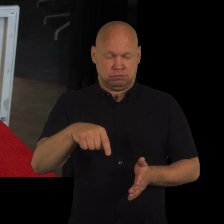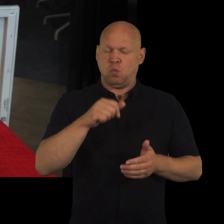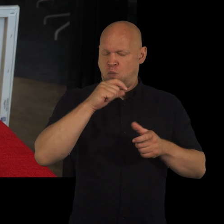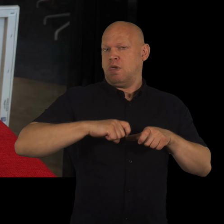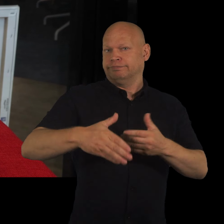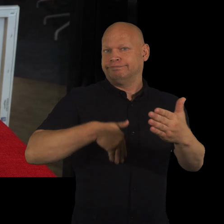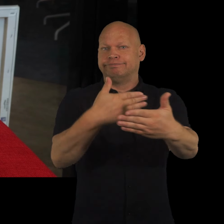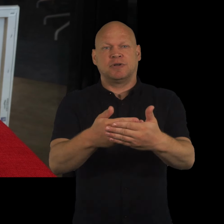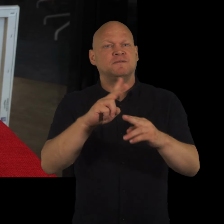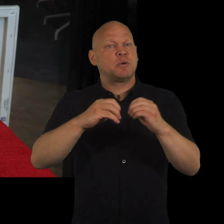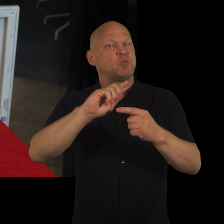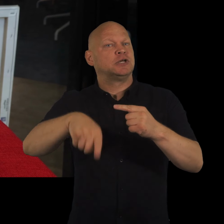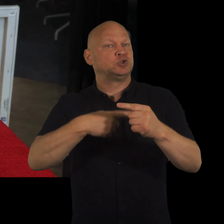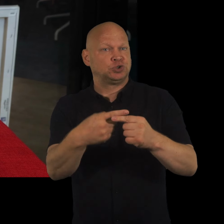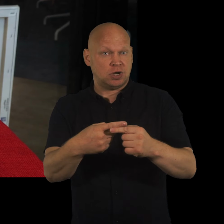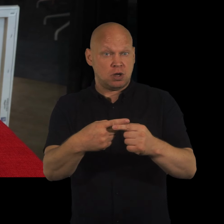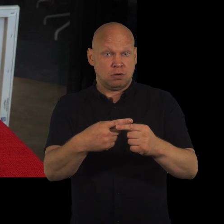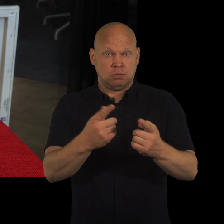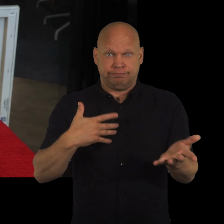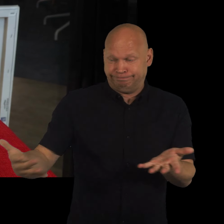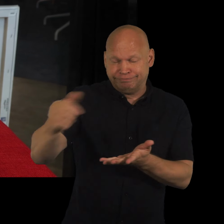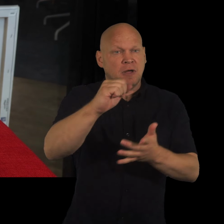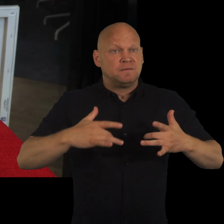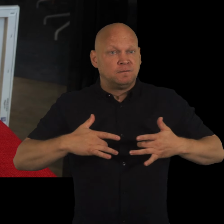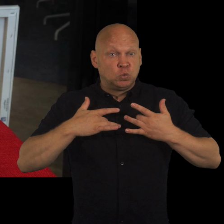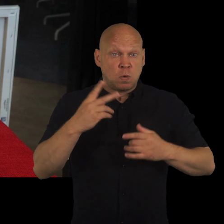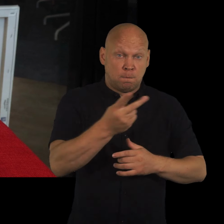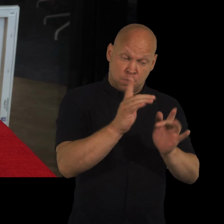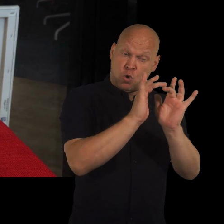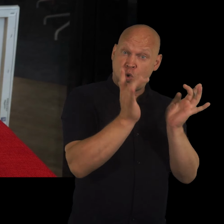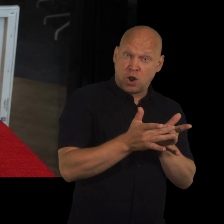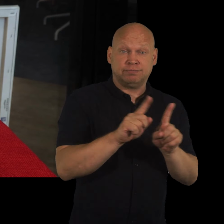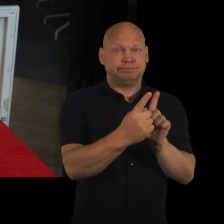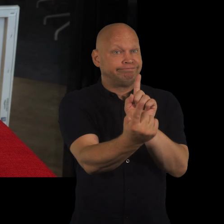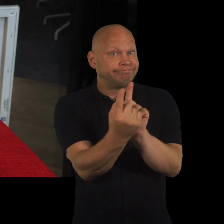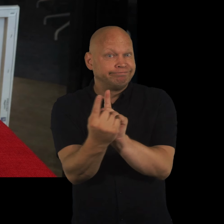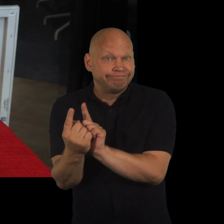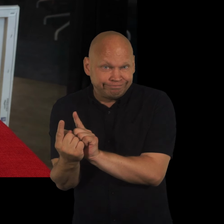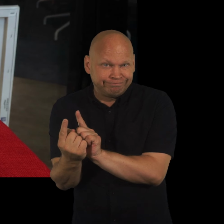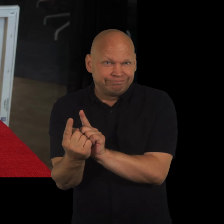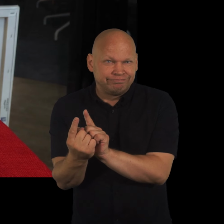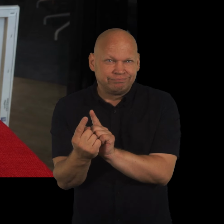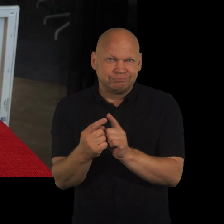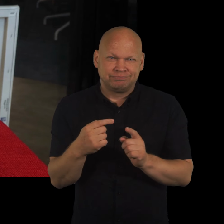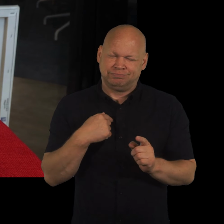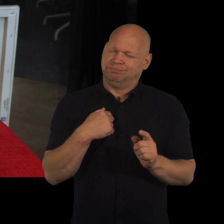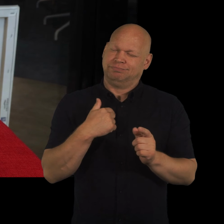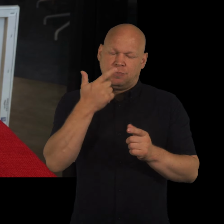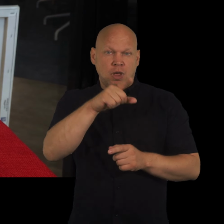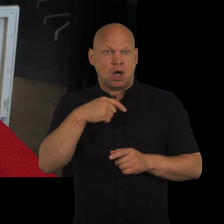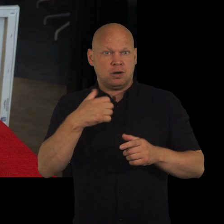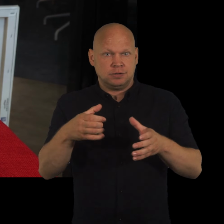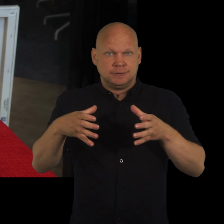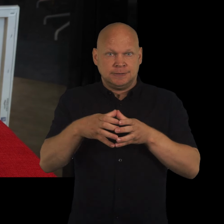run until February next year. We'll be gathering your views both online and by meeting in person. I'm already